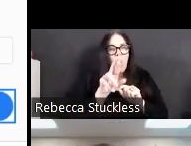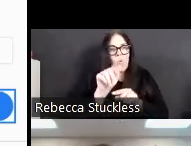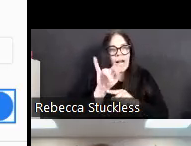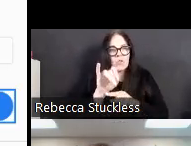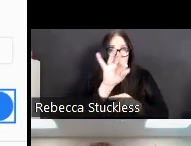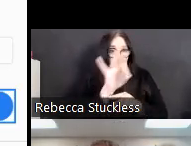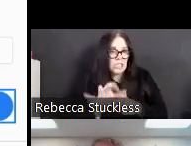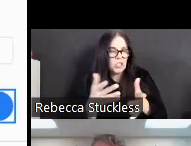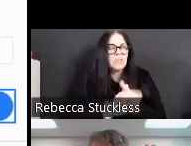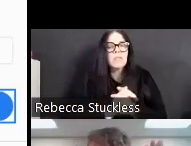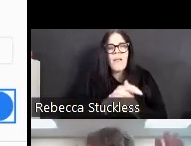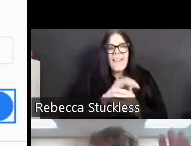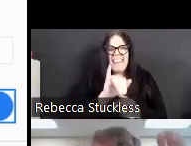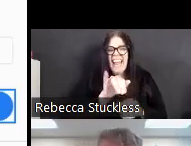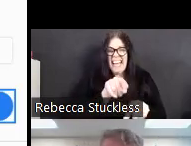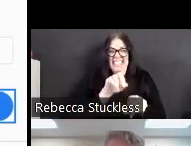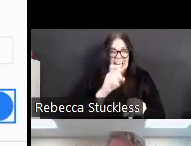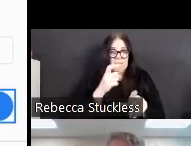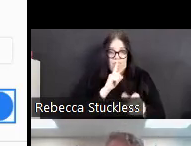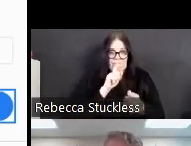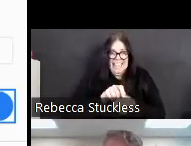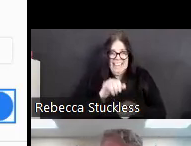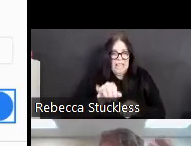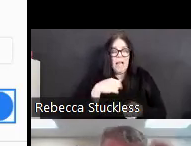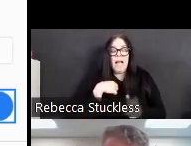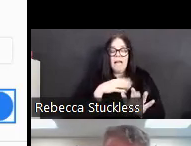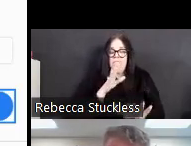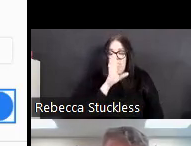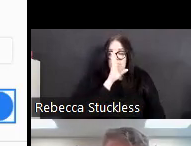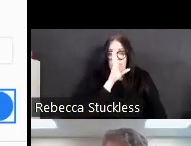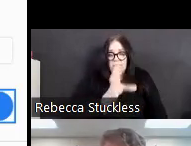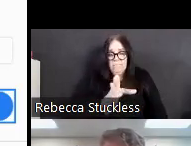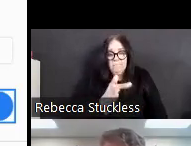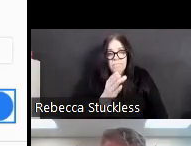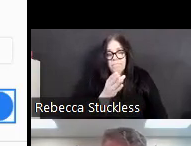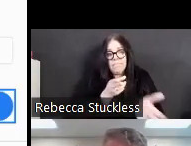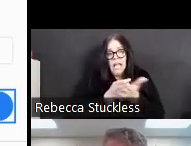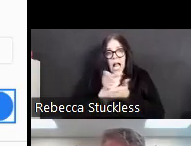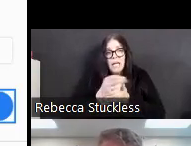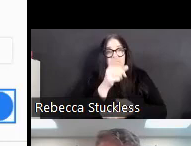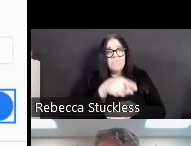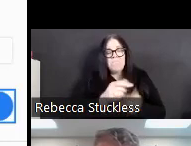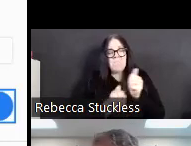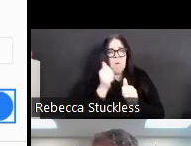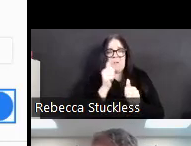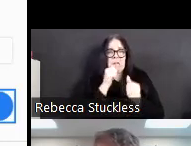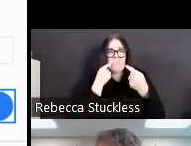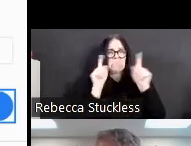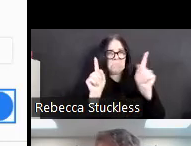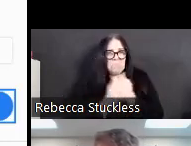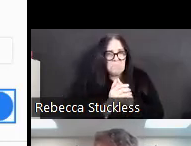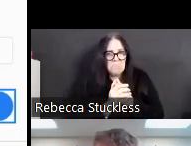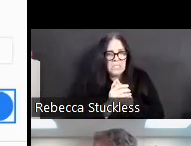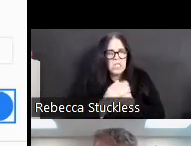diagnostic is. I'm going to tell you, we rarely get somebody that does well on this. And we thought, well, maybe this is